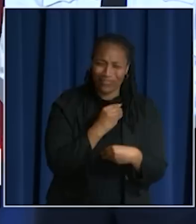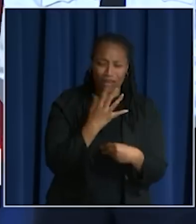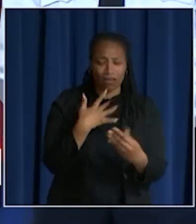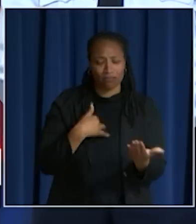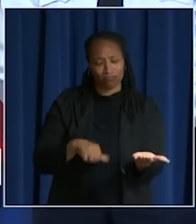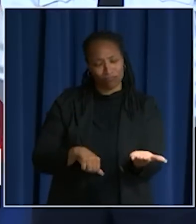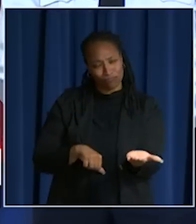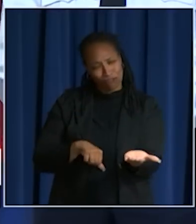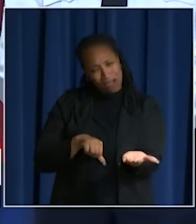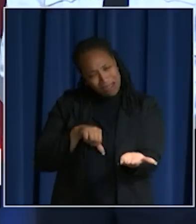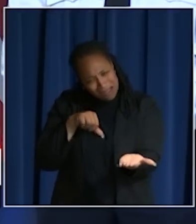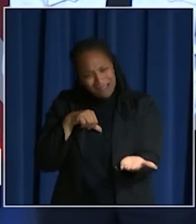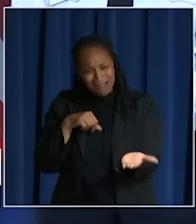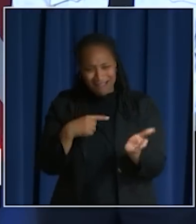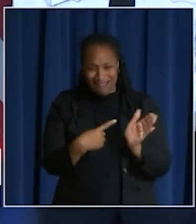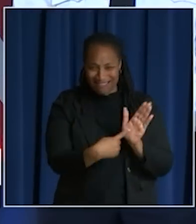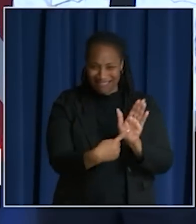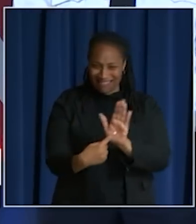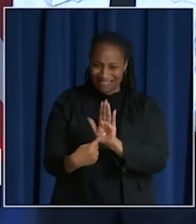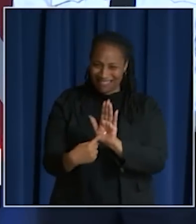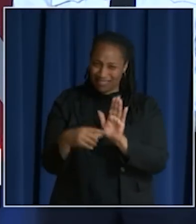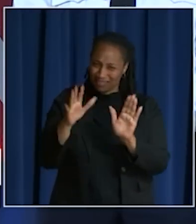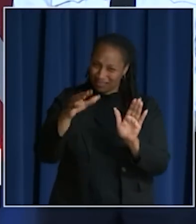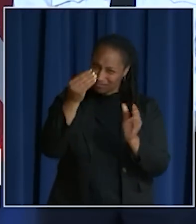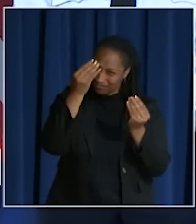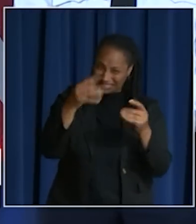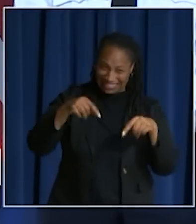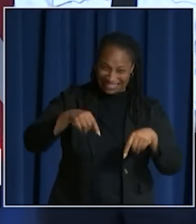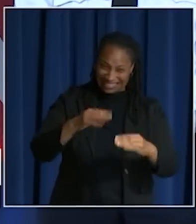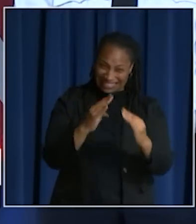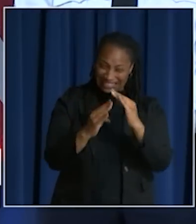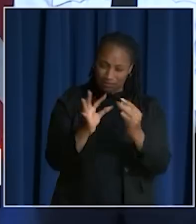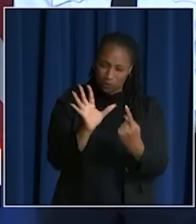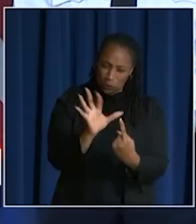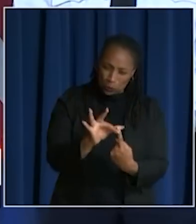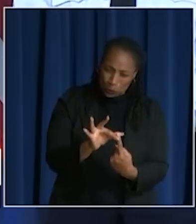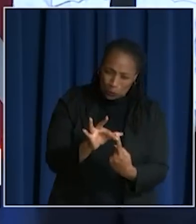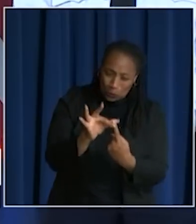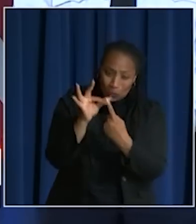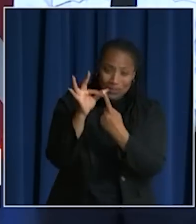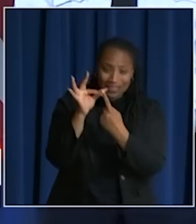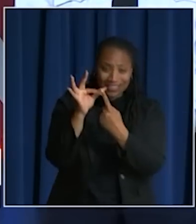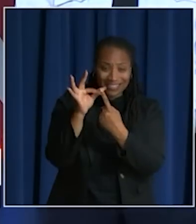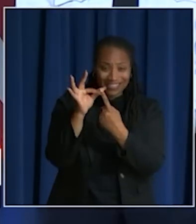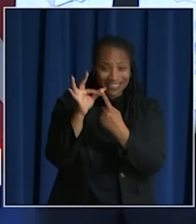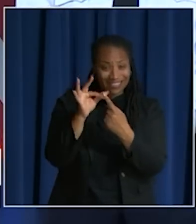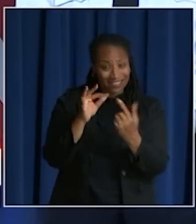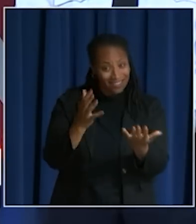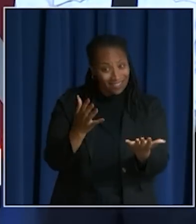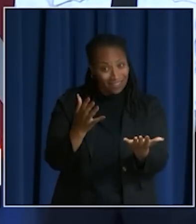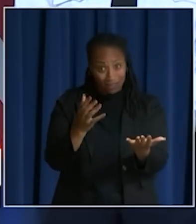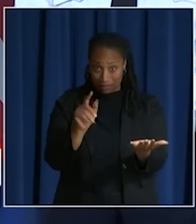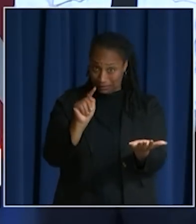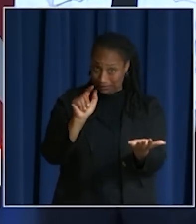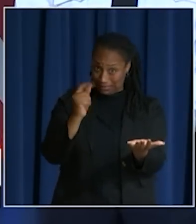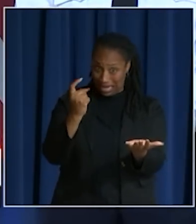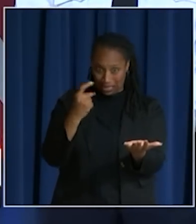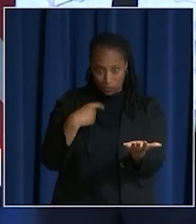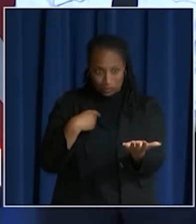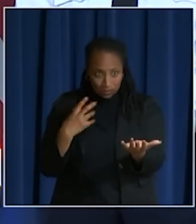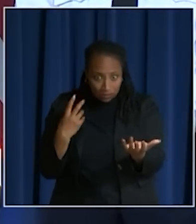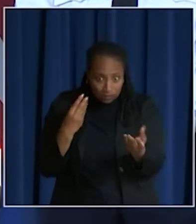other ways as well. Though we pay taxes, in fact, we pay more than